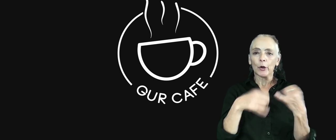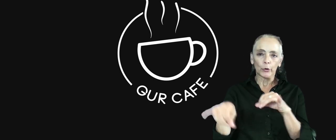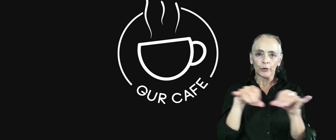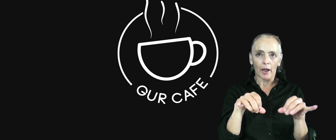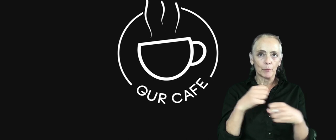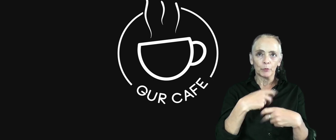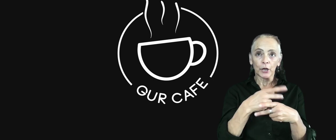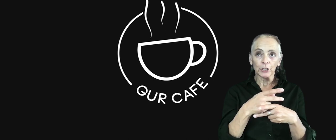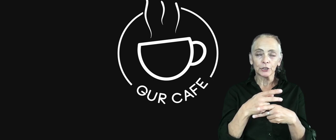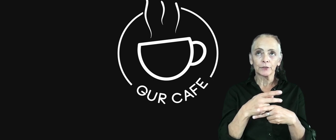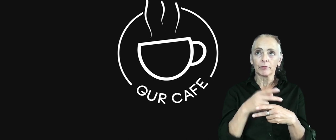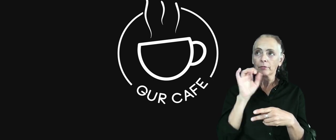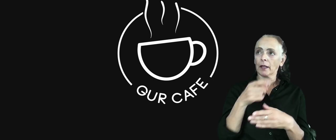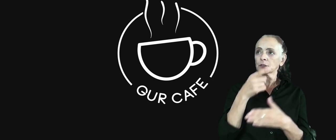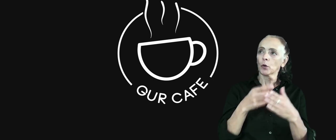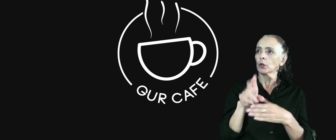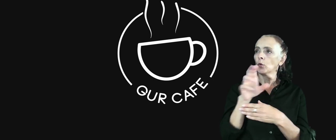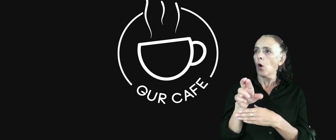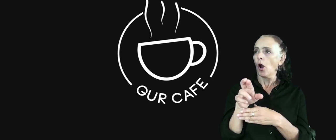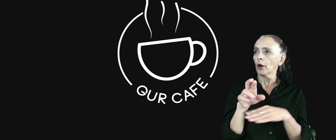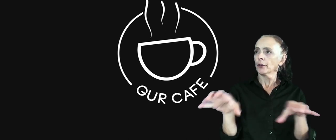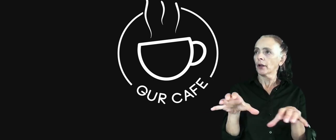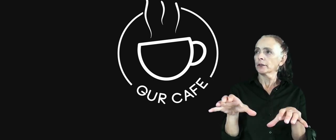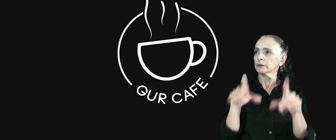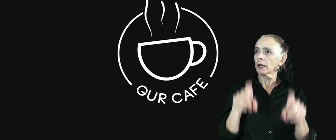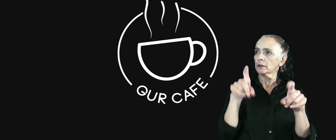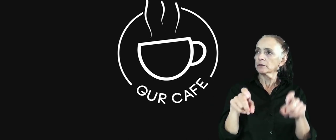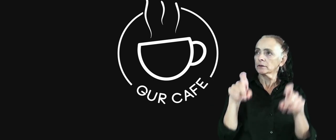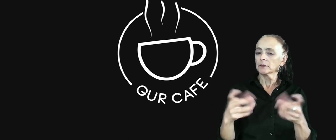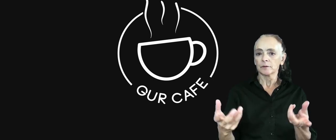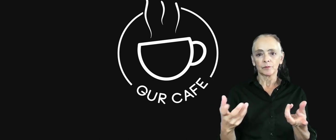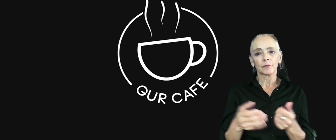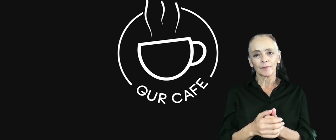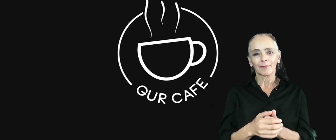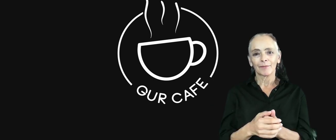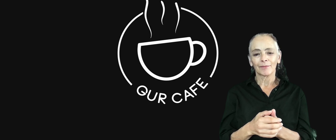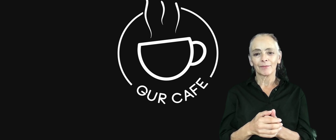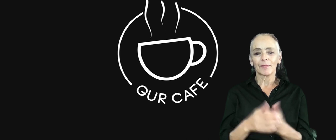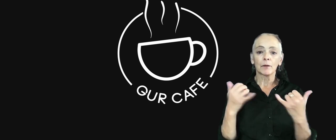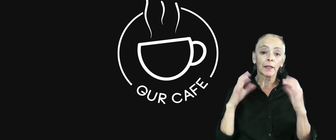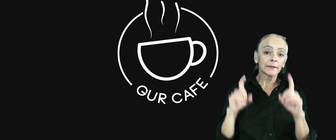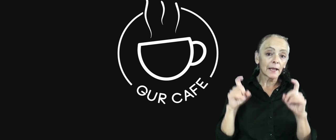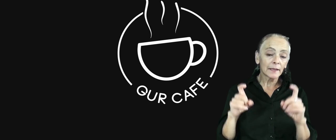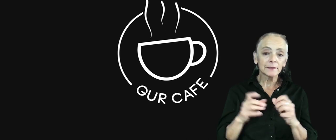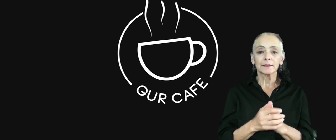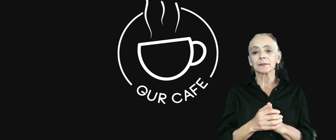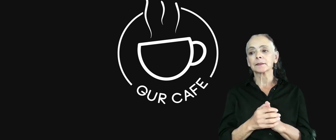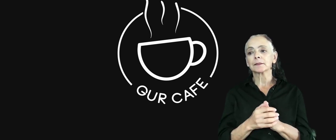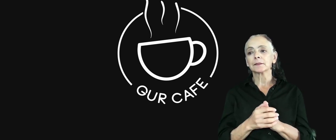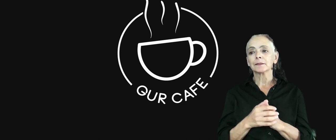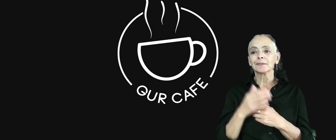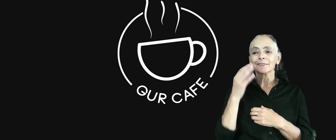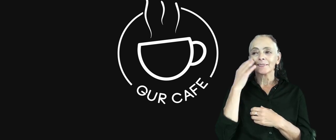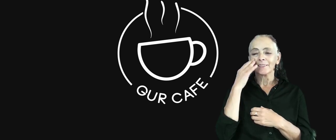is what the user research labs are doing. They are doing tests, you know, they're doing those play tests, you know, a word that I don't like